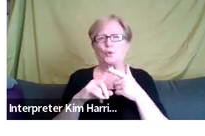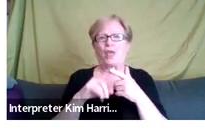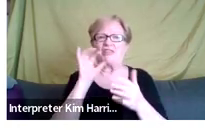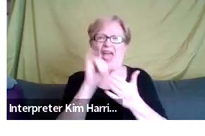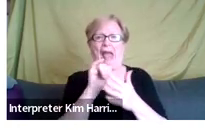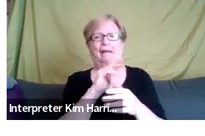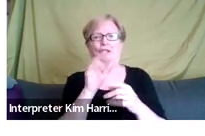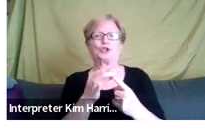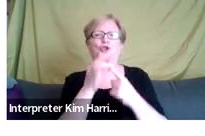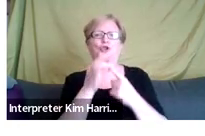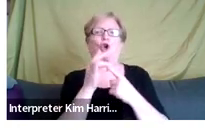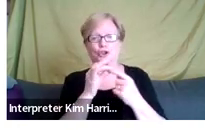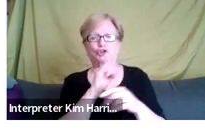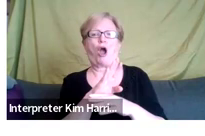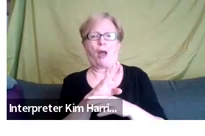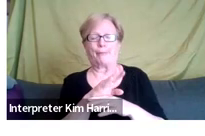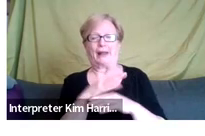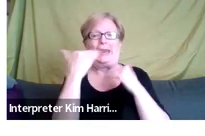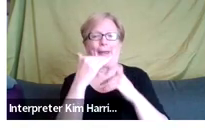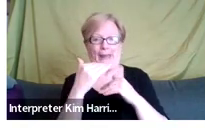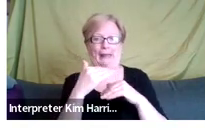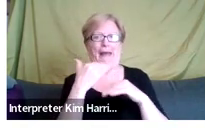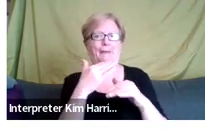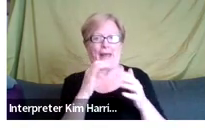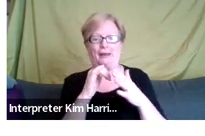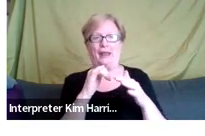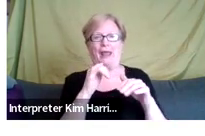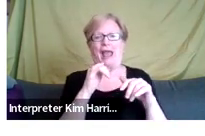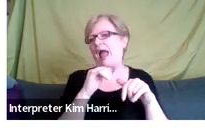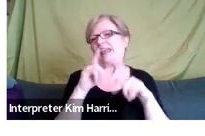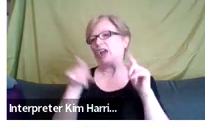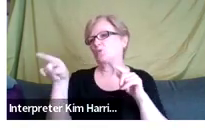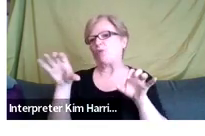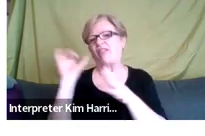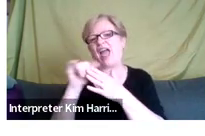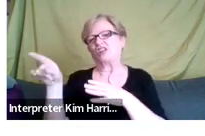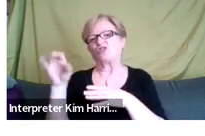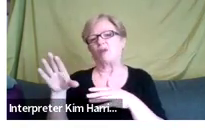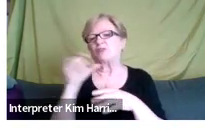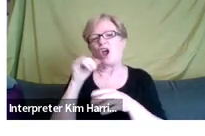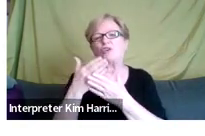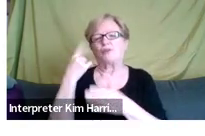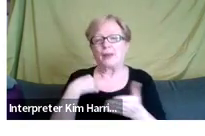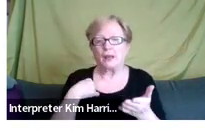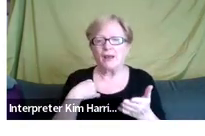of jobs, this will not be good for you. And so you kind of